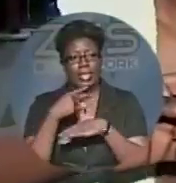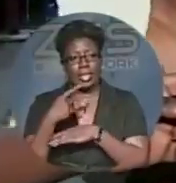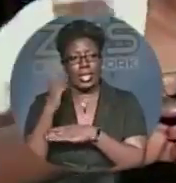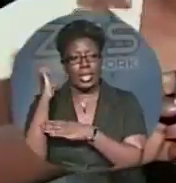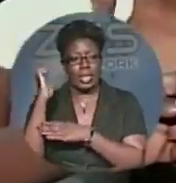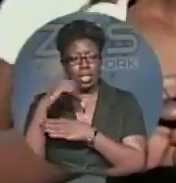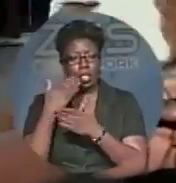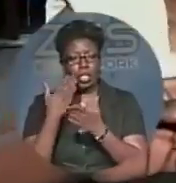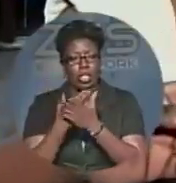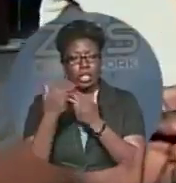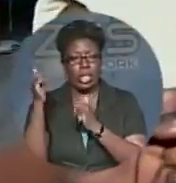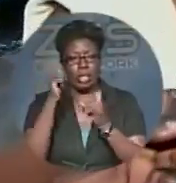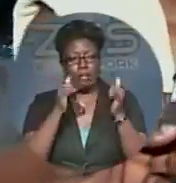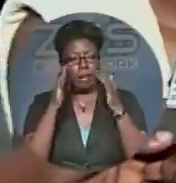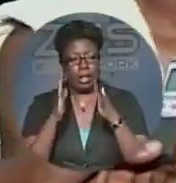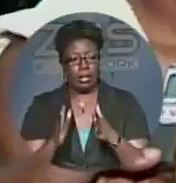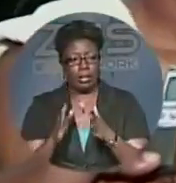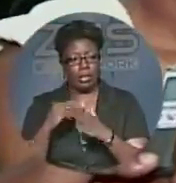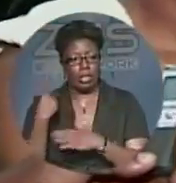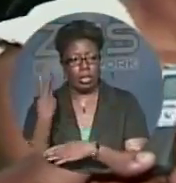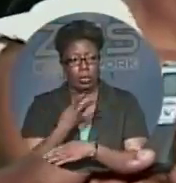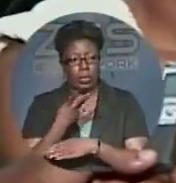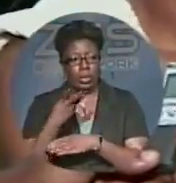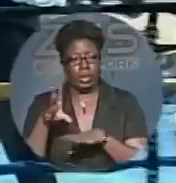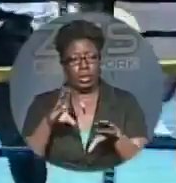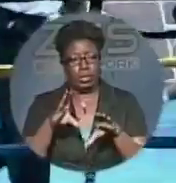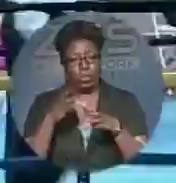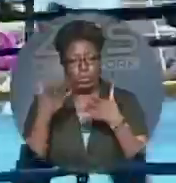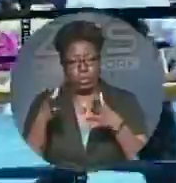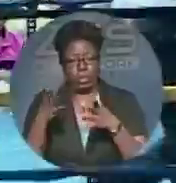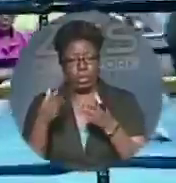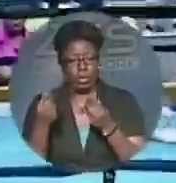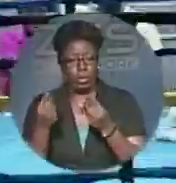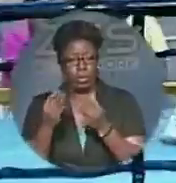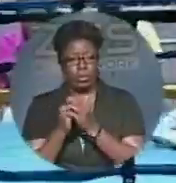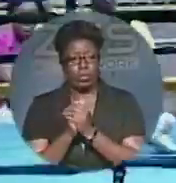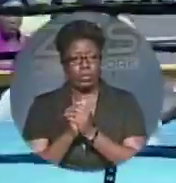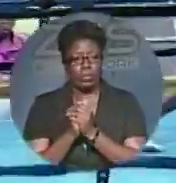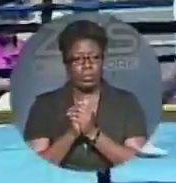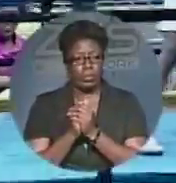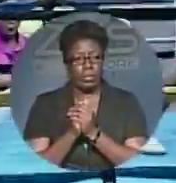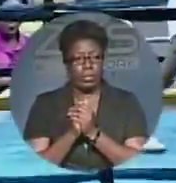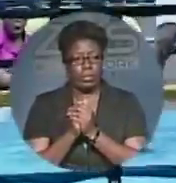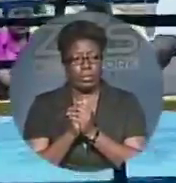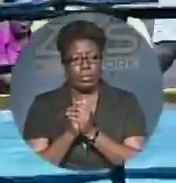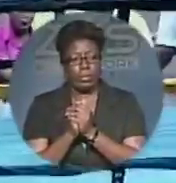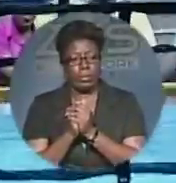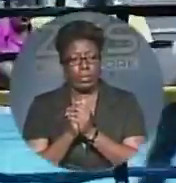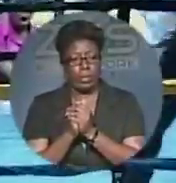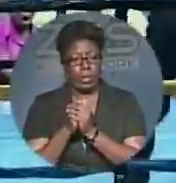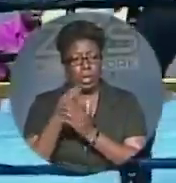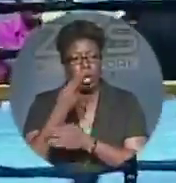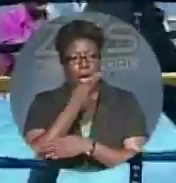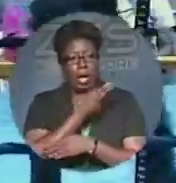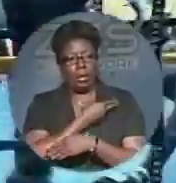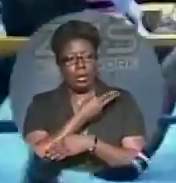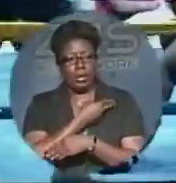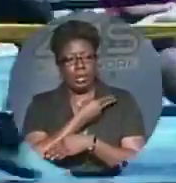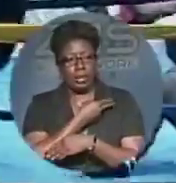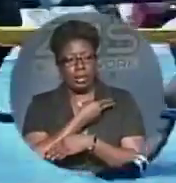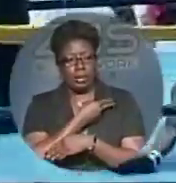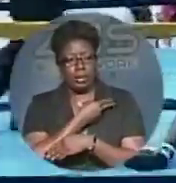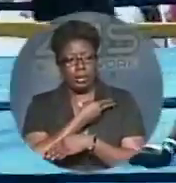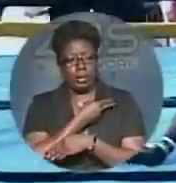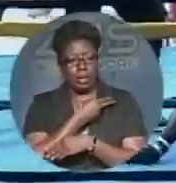good fighter, but we did what we came to do. Lightweight match. Richard the Hammer Pit in the white trunks taking on Denzel Det Miller in